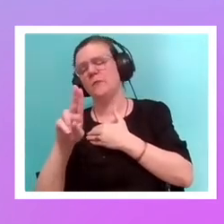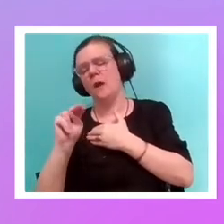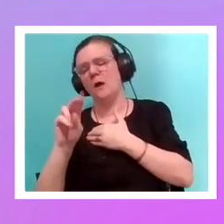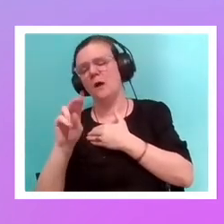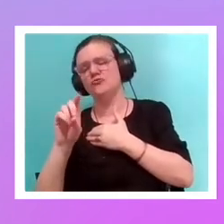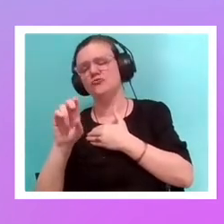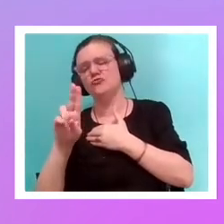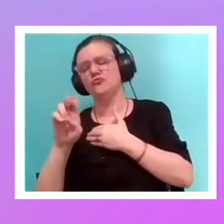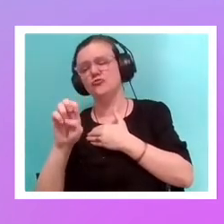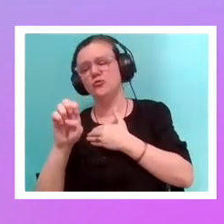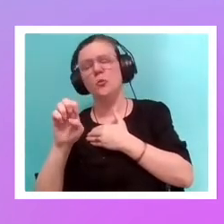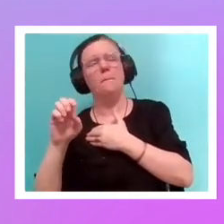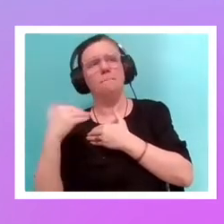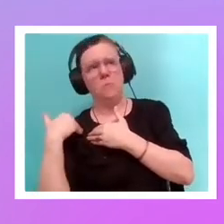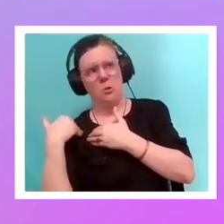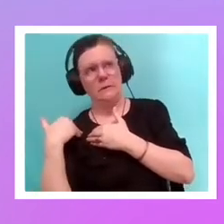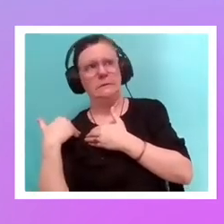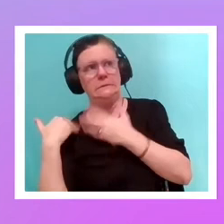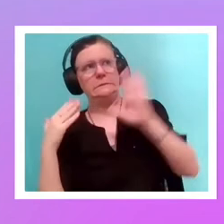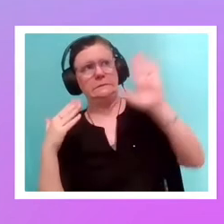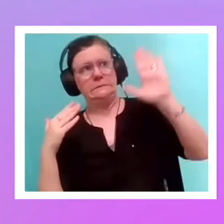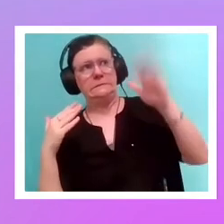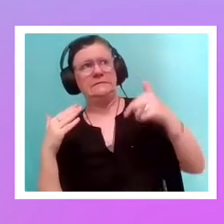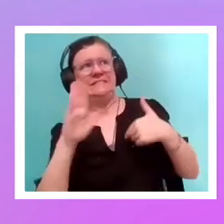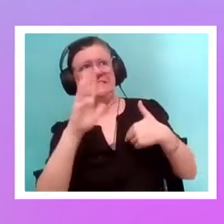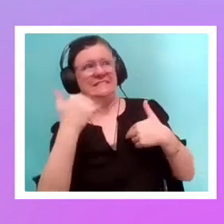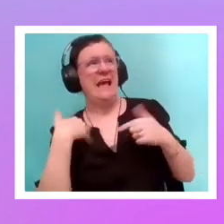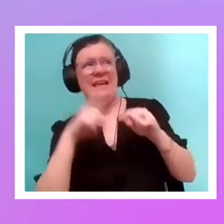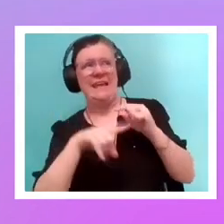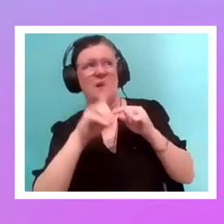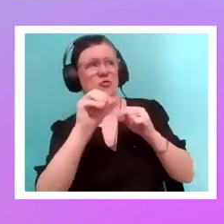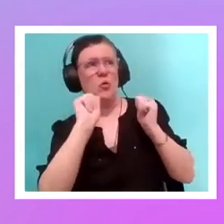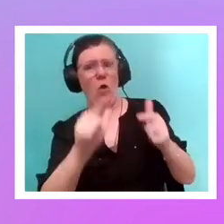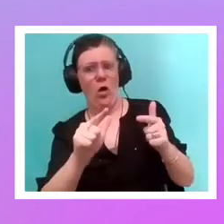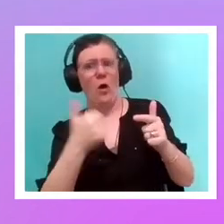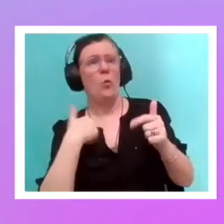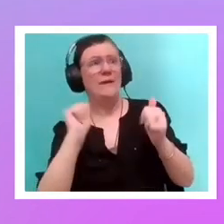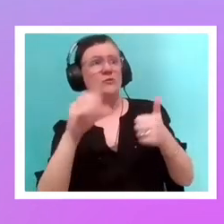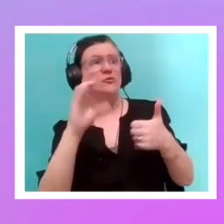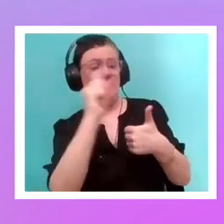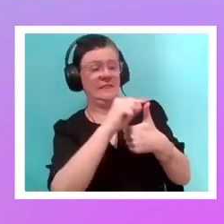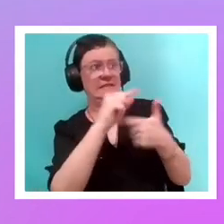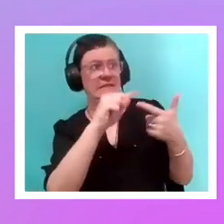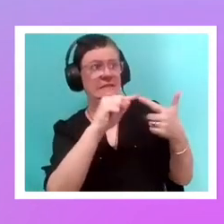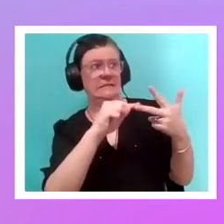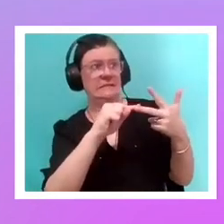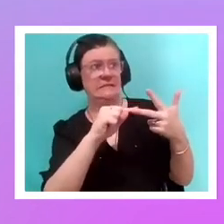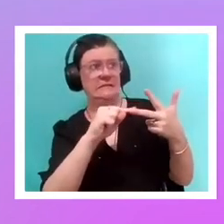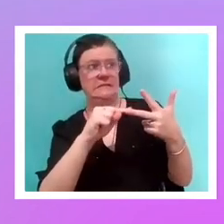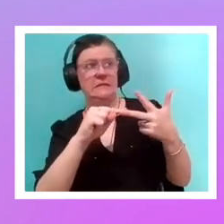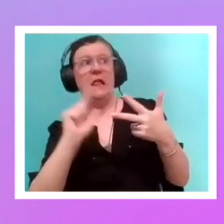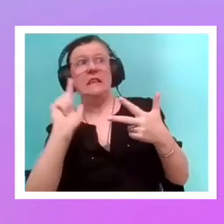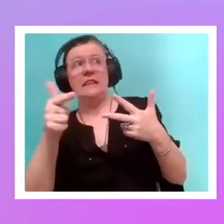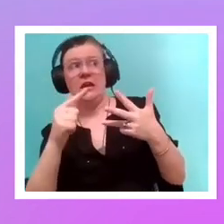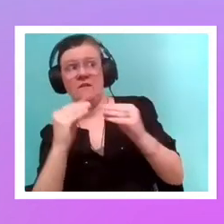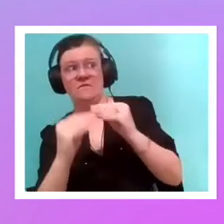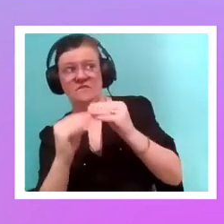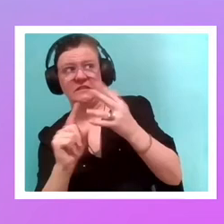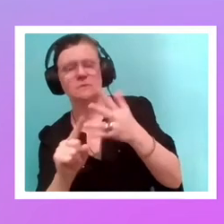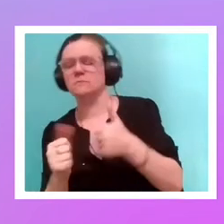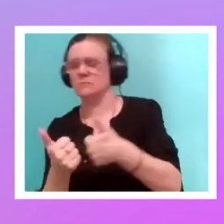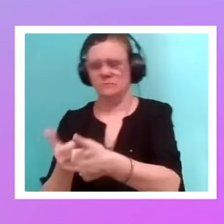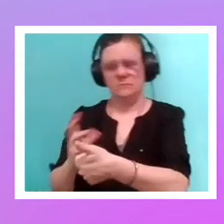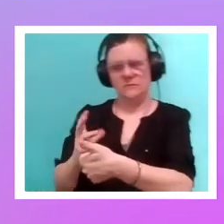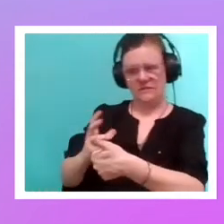cop-out, but what it does is it helps organisations prioritise what they are going to fix. It doesn't mean they don't have to fix things. It doesn't mean they have to make